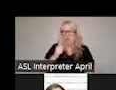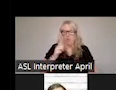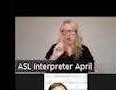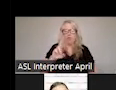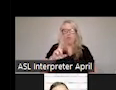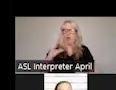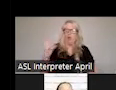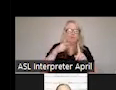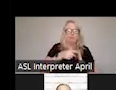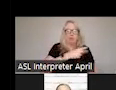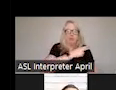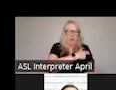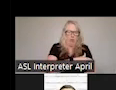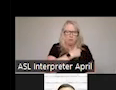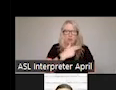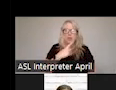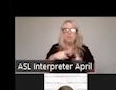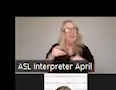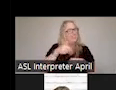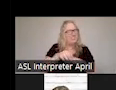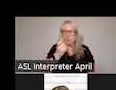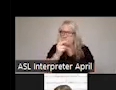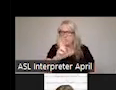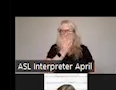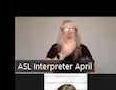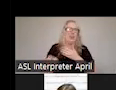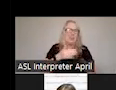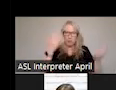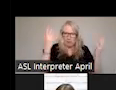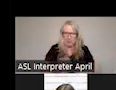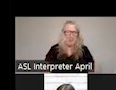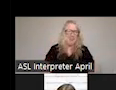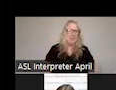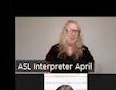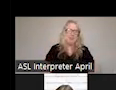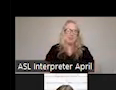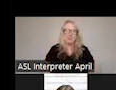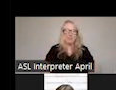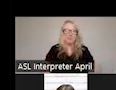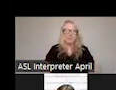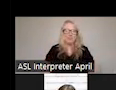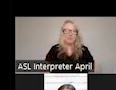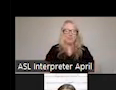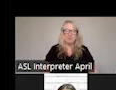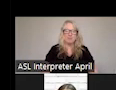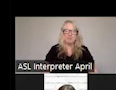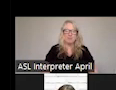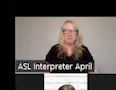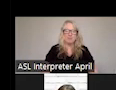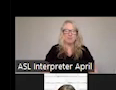straight to a hospital. But she sent me to the ER anyway. And then